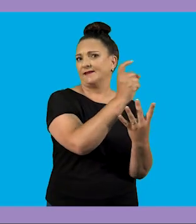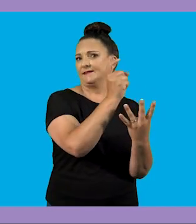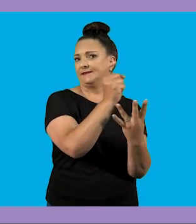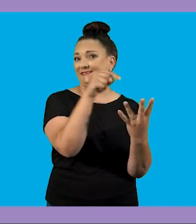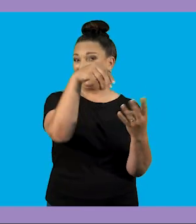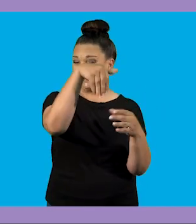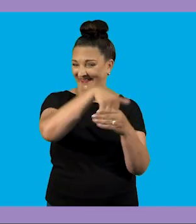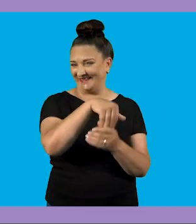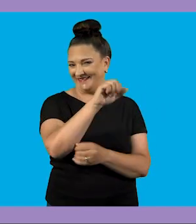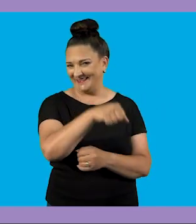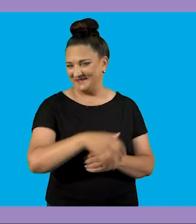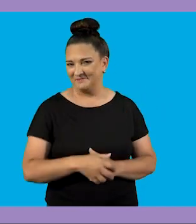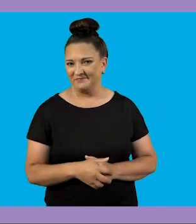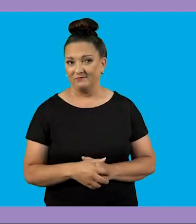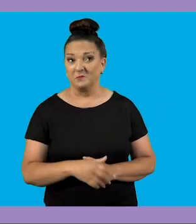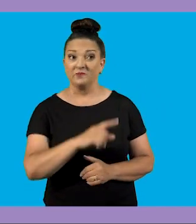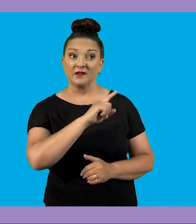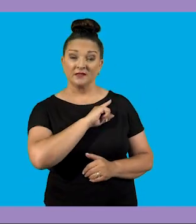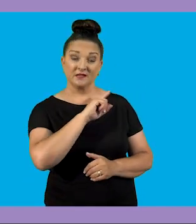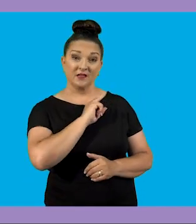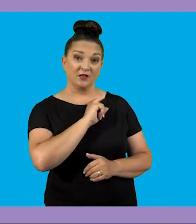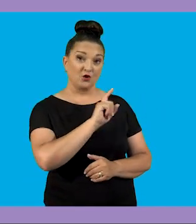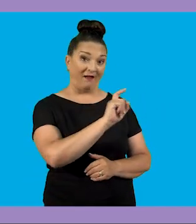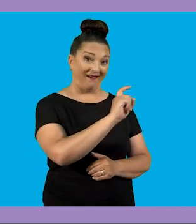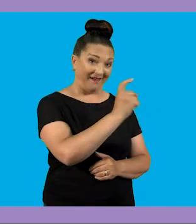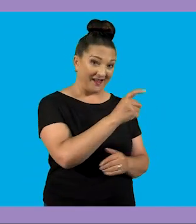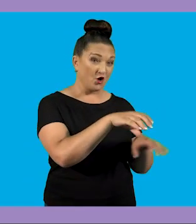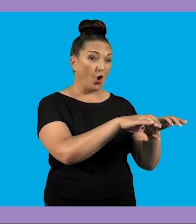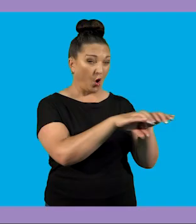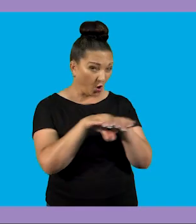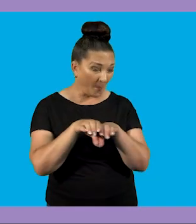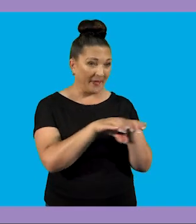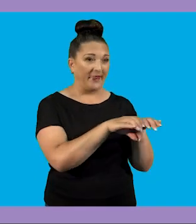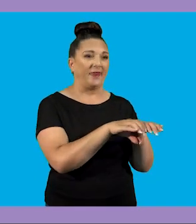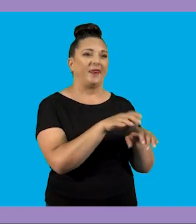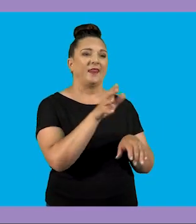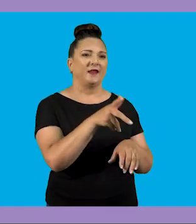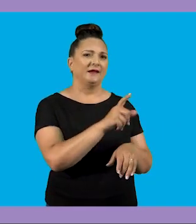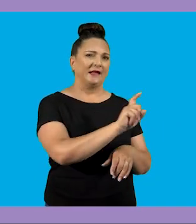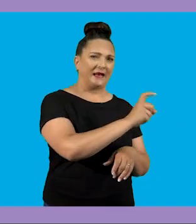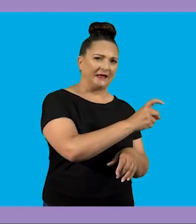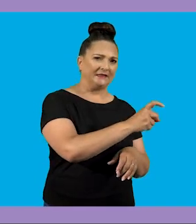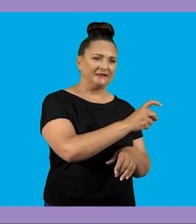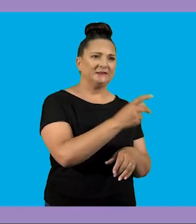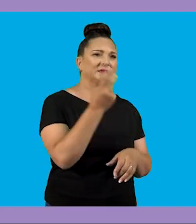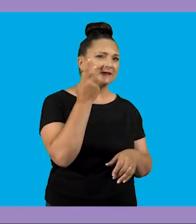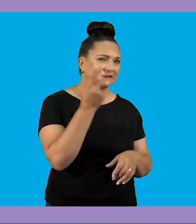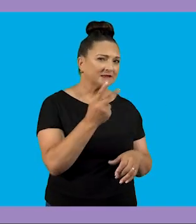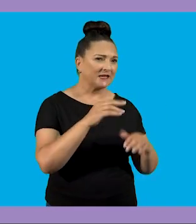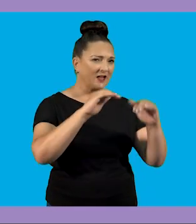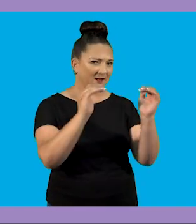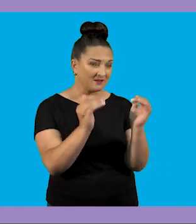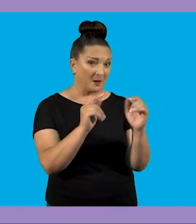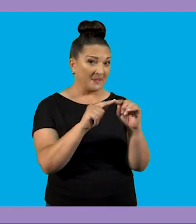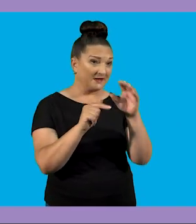x as a factor. So we are going to take out this common factor of x, and we are going to see what is